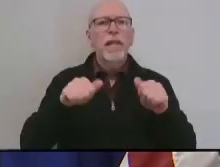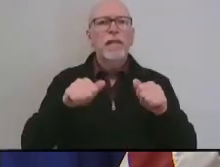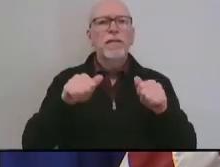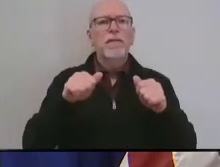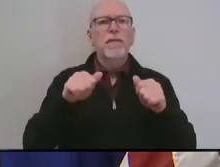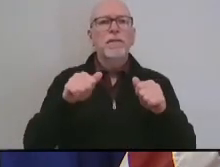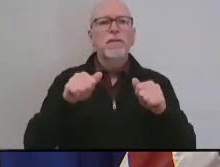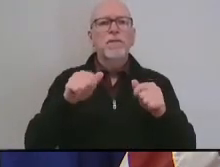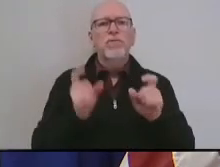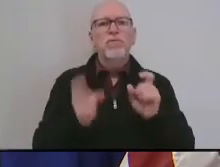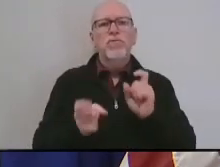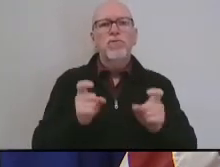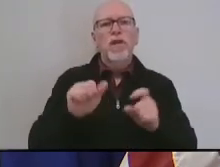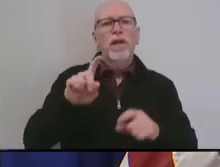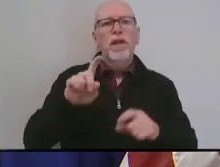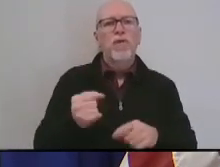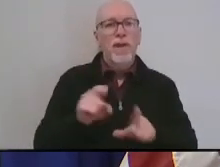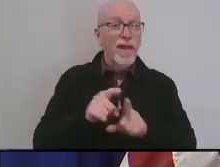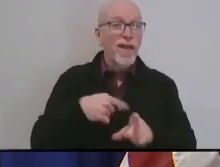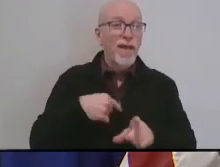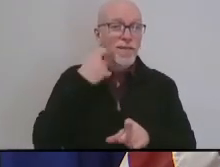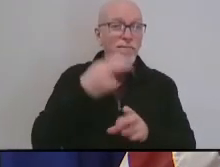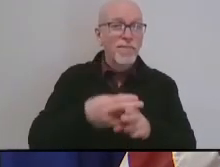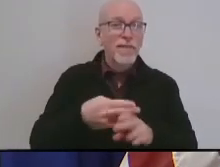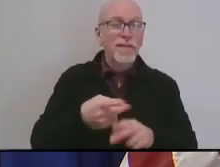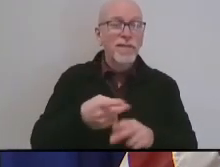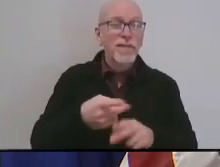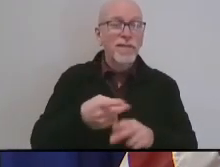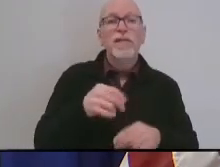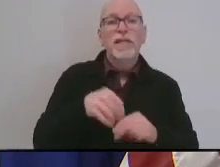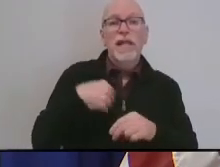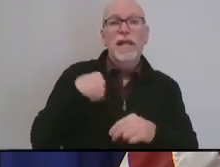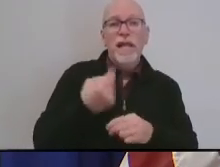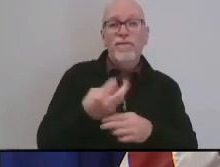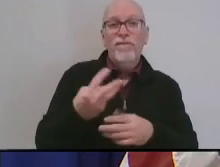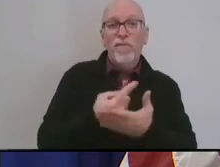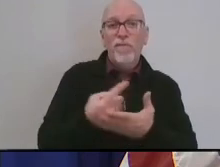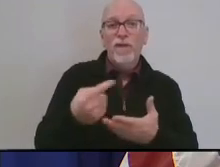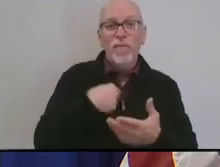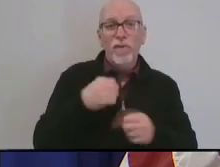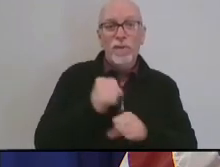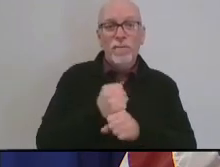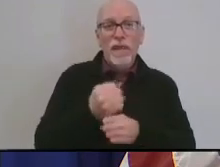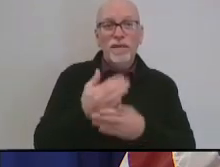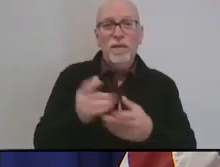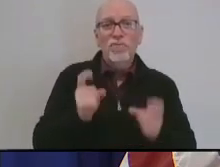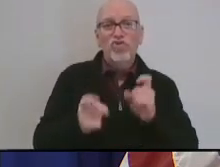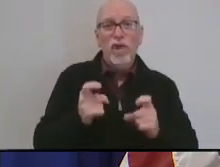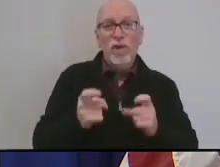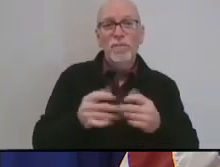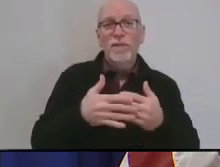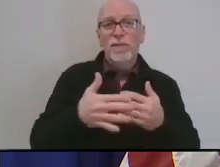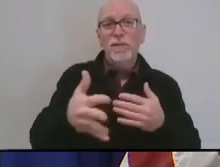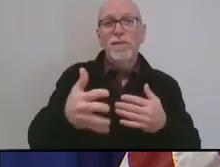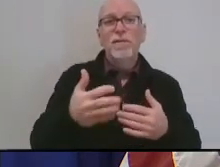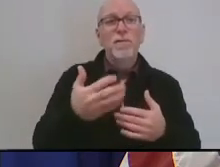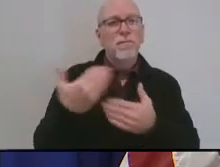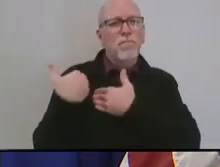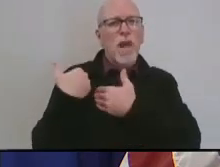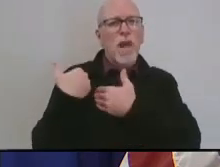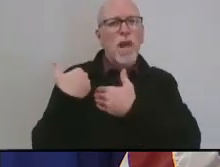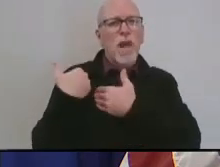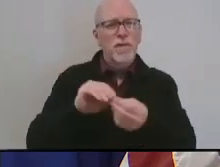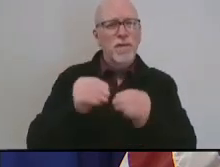just, as I just mentioned, over the last few weeks, we've made adjustments along the way responsibly. The numbers prove